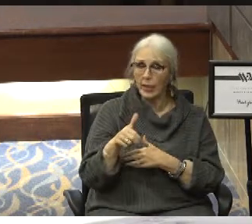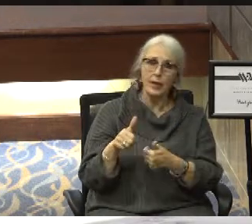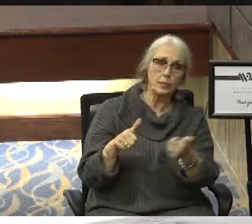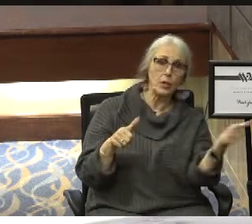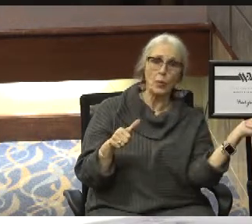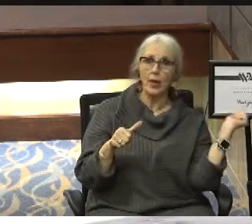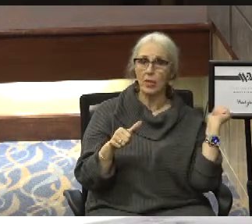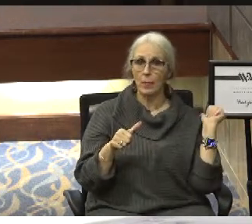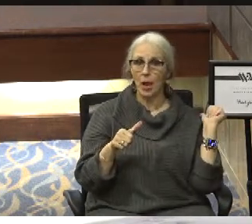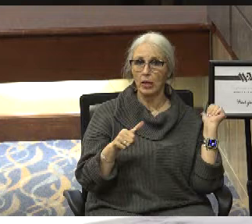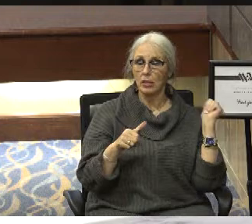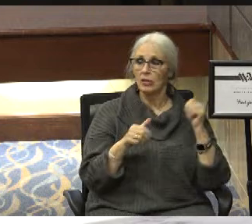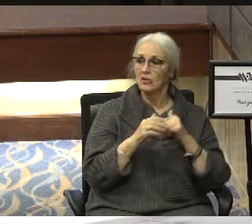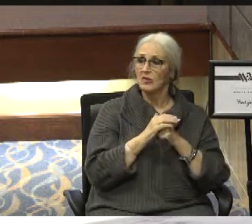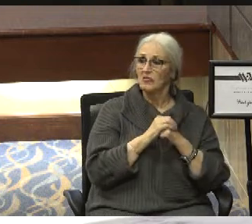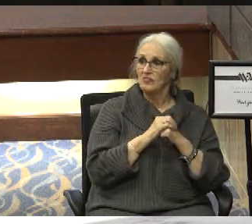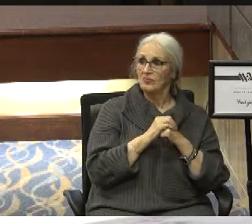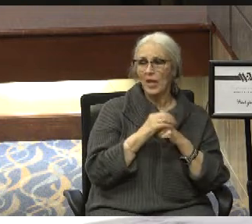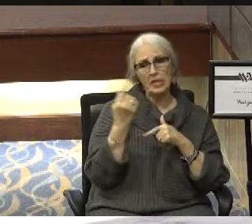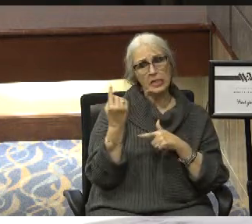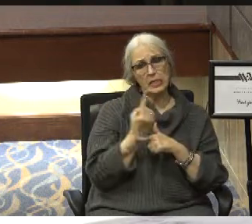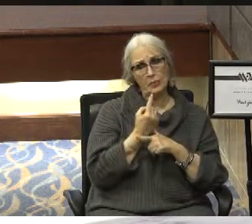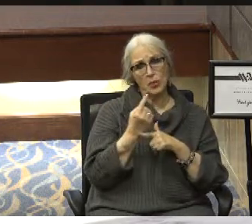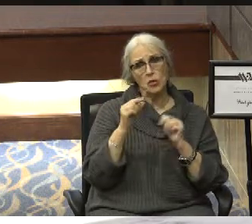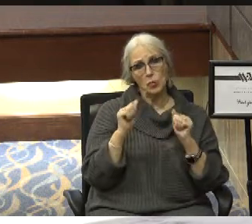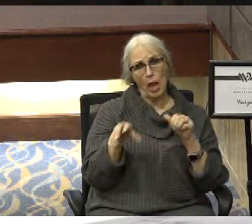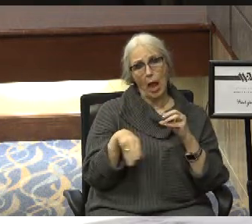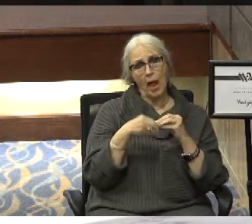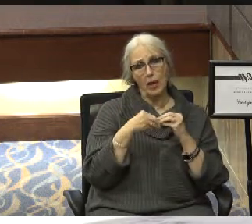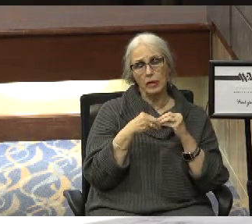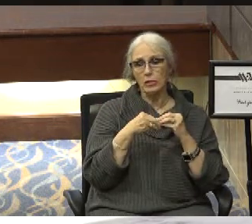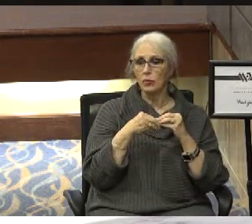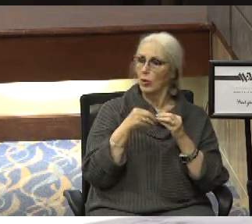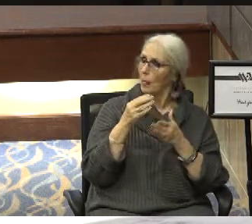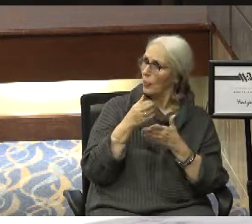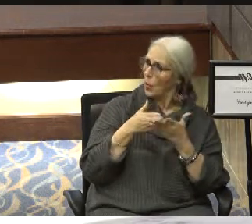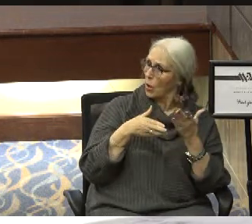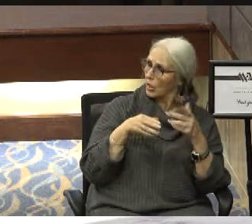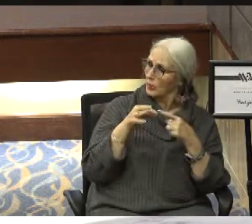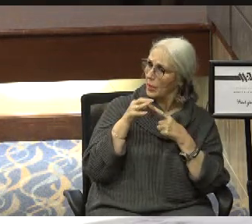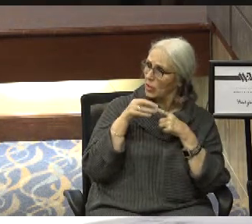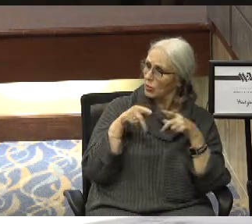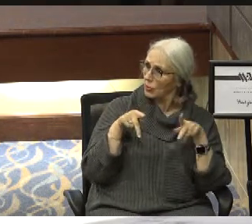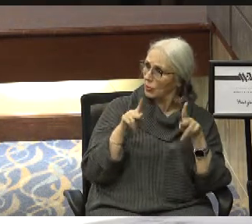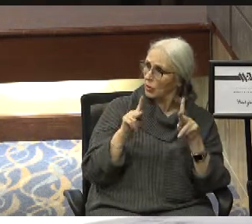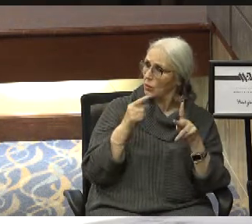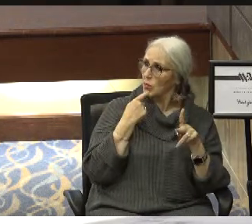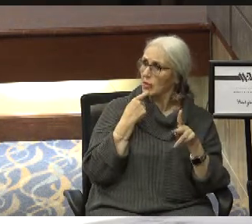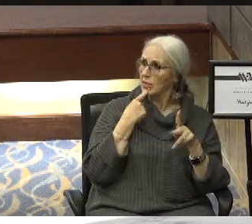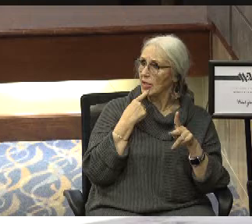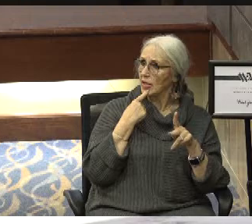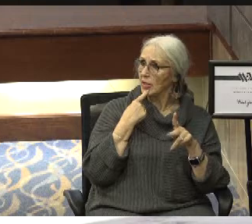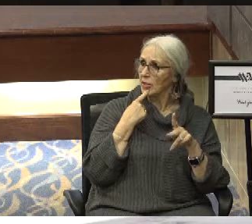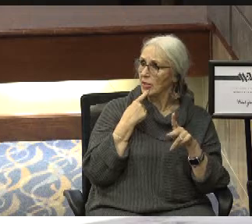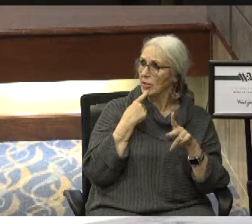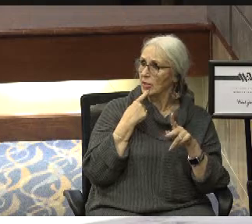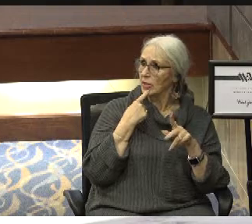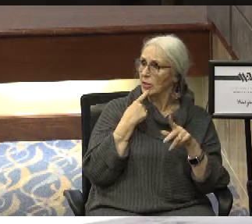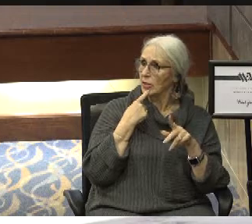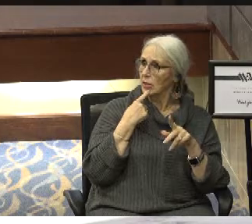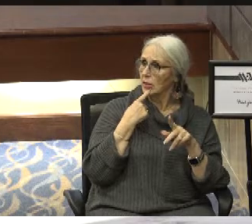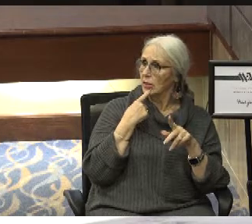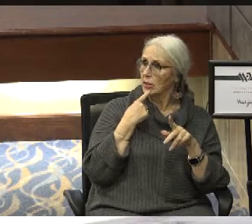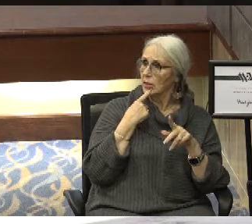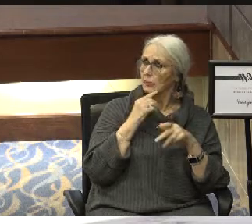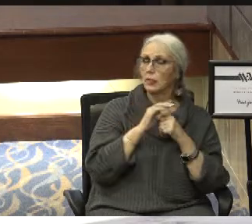But we could, but that could be something that could be added as a part of a condition to the special permit, we could say where parking could go. That's correct. Okay.